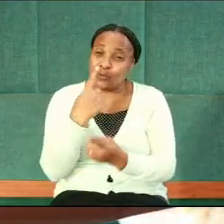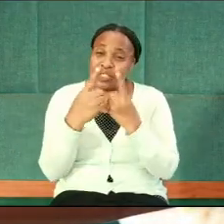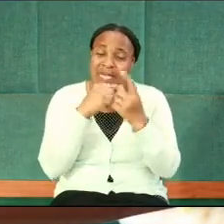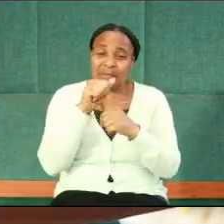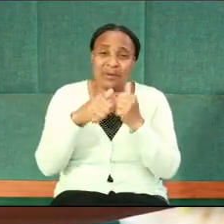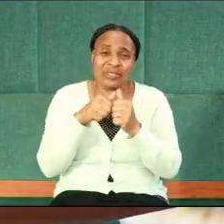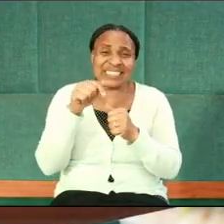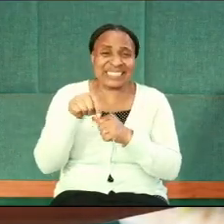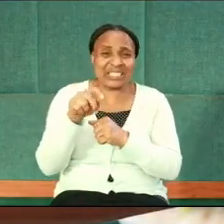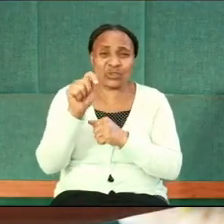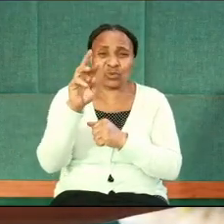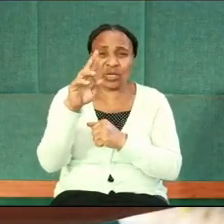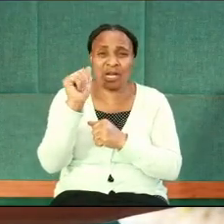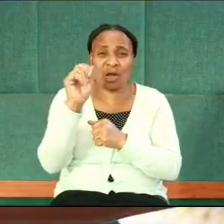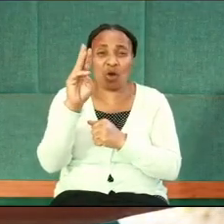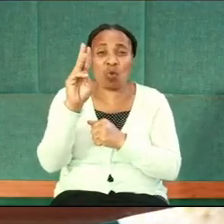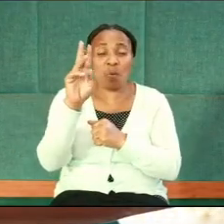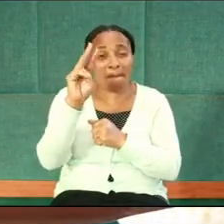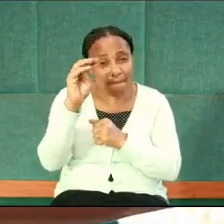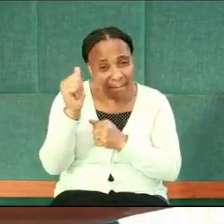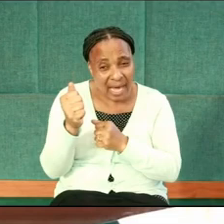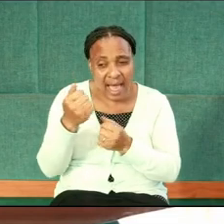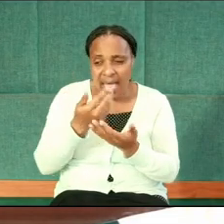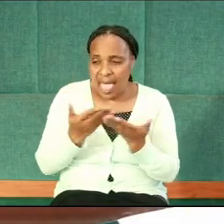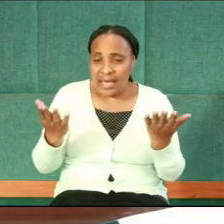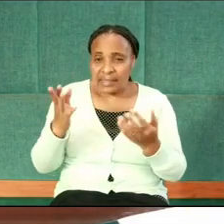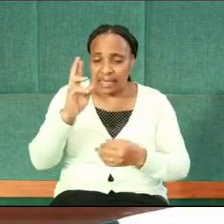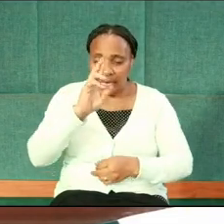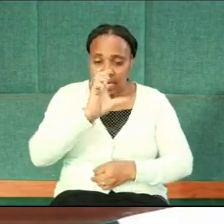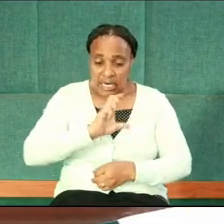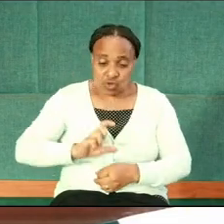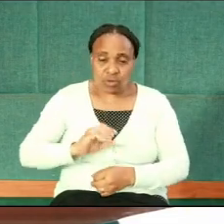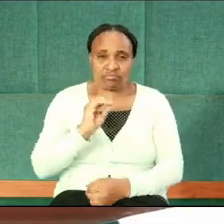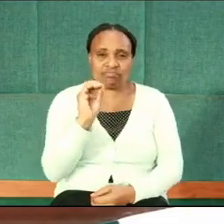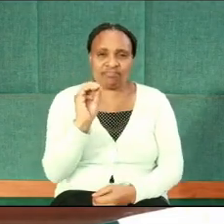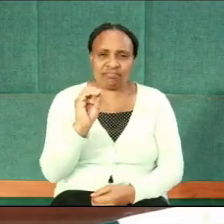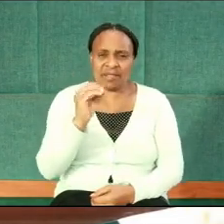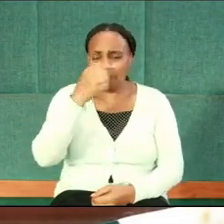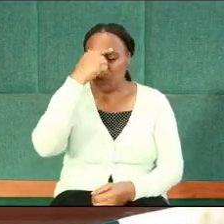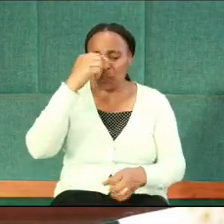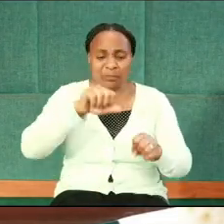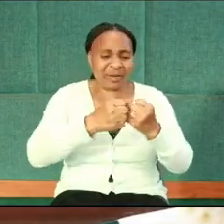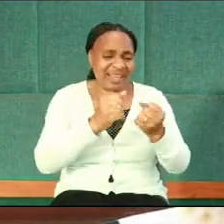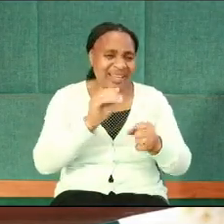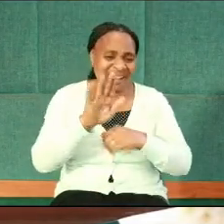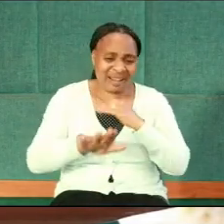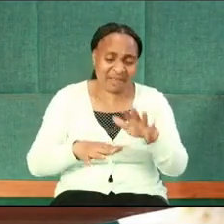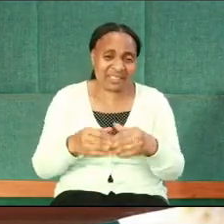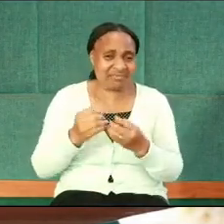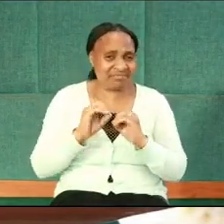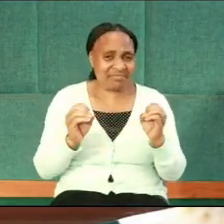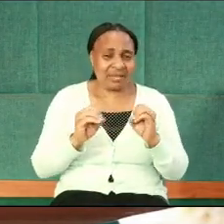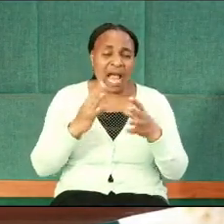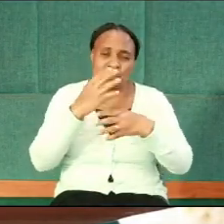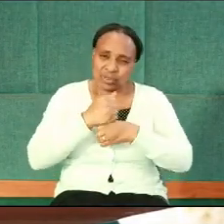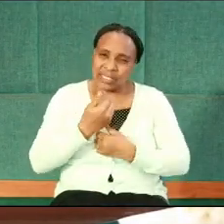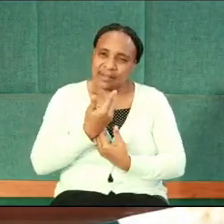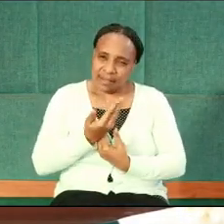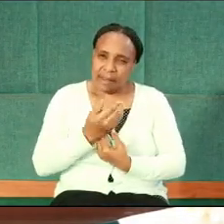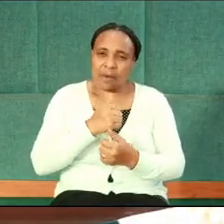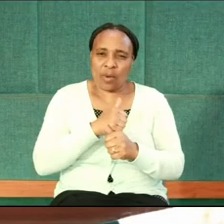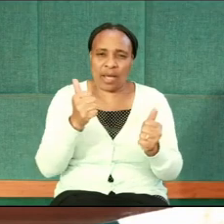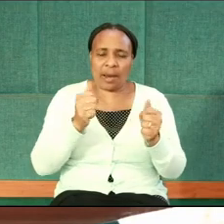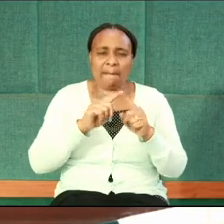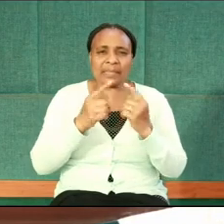trauma from head injury. I'm not talking about trauma because you have broken your leg. Yes, it might be associated, but I'm talking